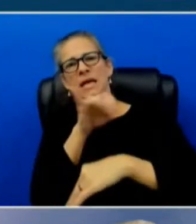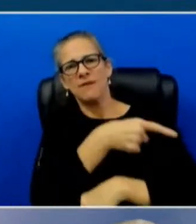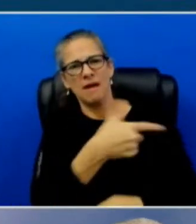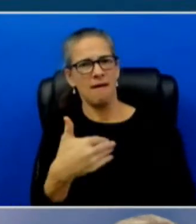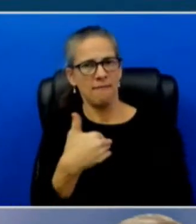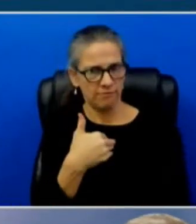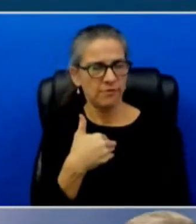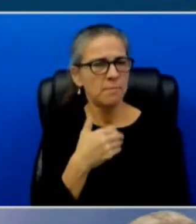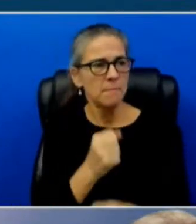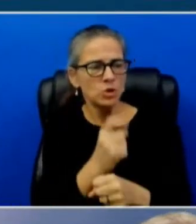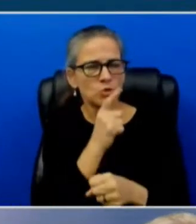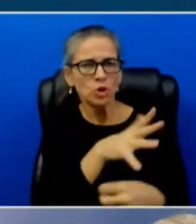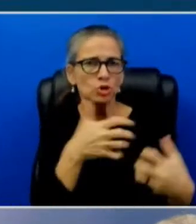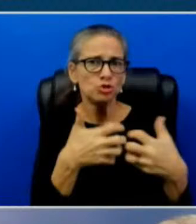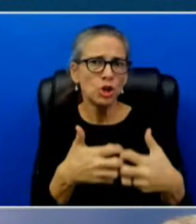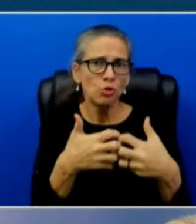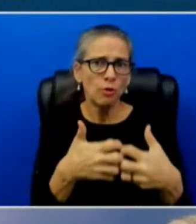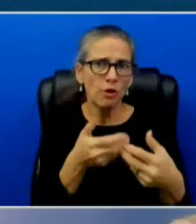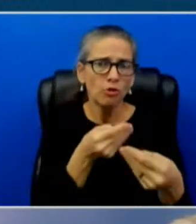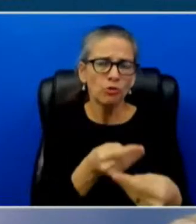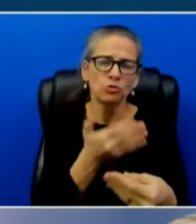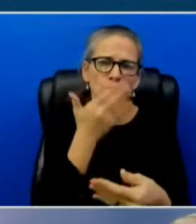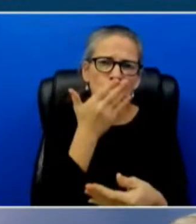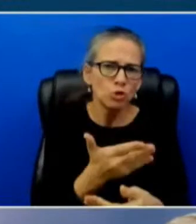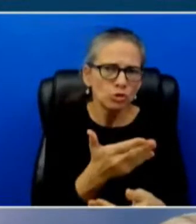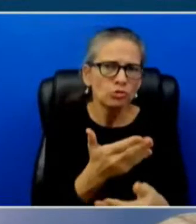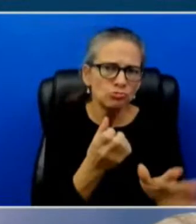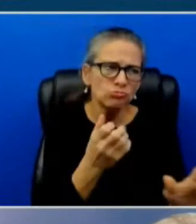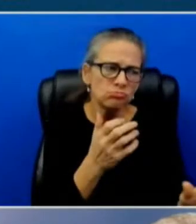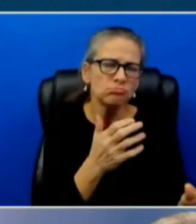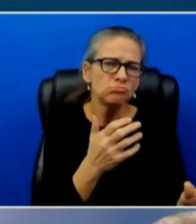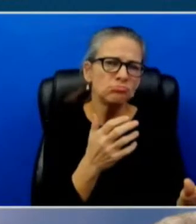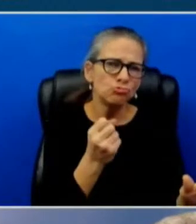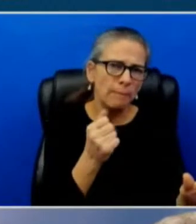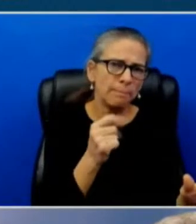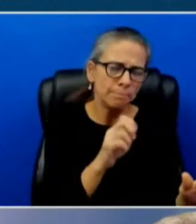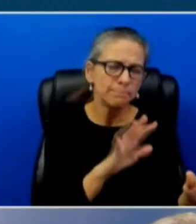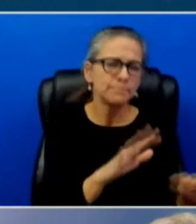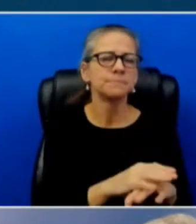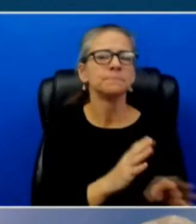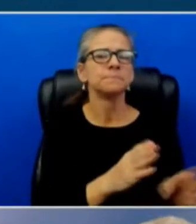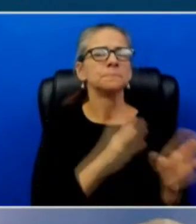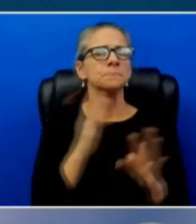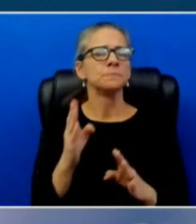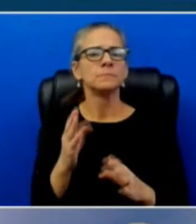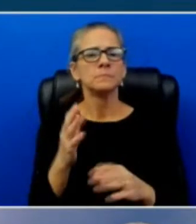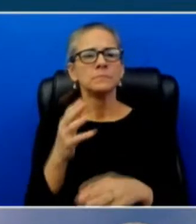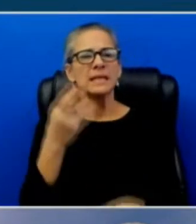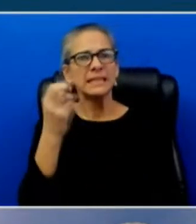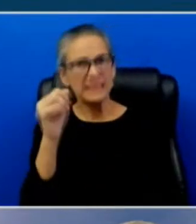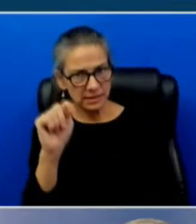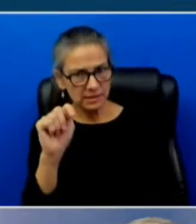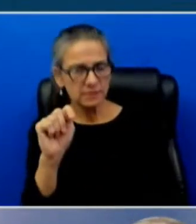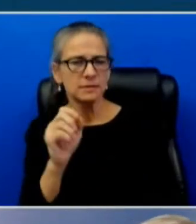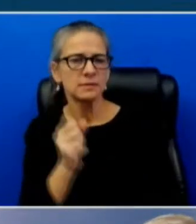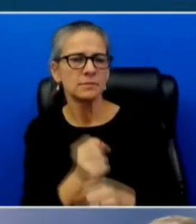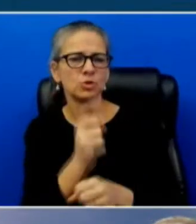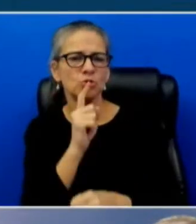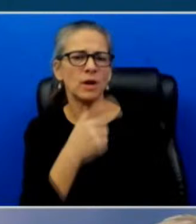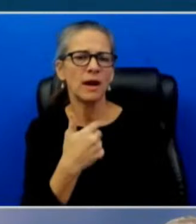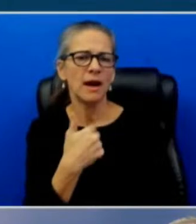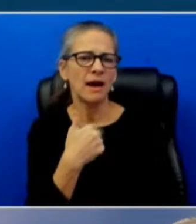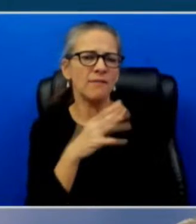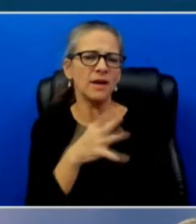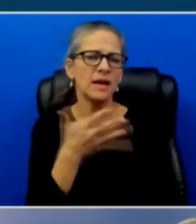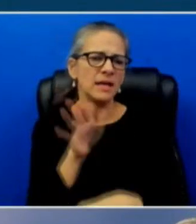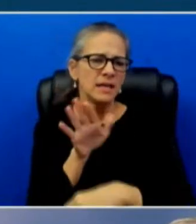other slide that we had was just talking about the space heaters and alternative heat sources and making sure that we have smoke and carbon monoxide detectors.